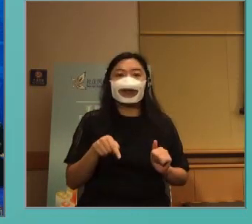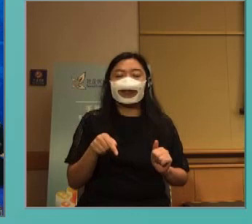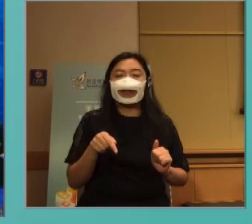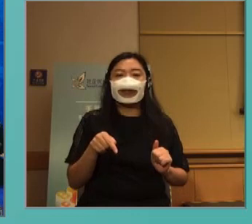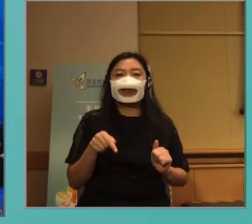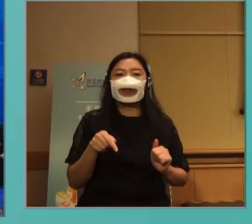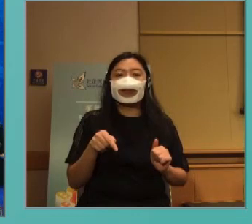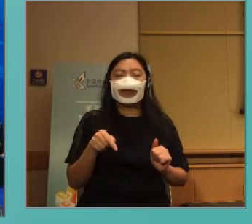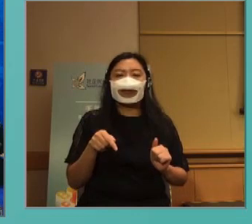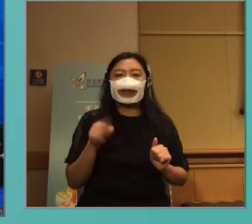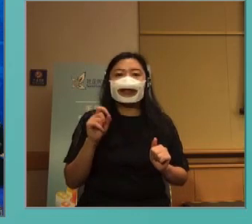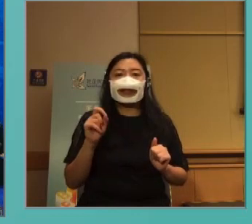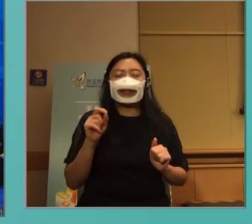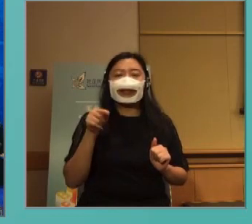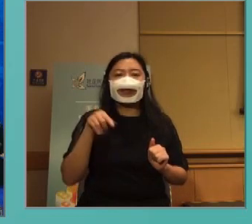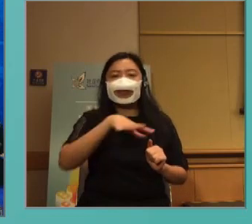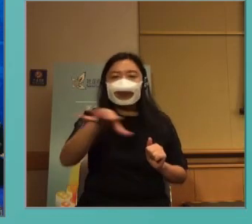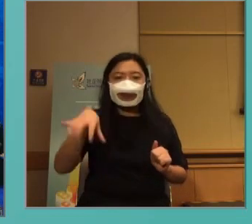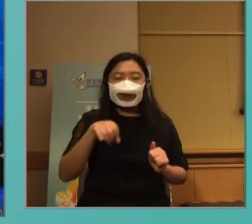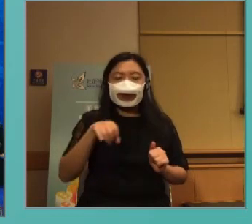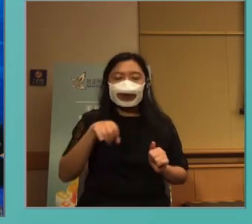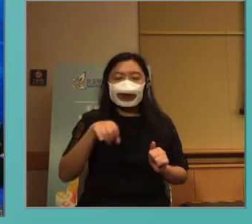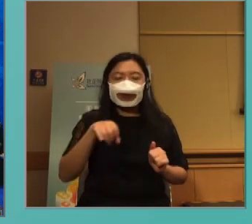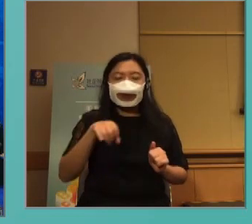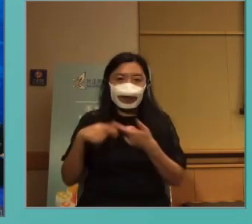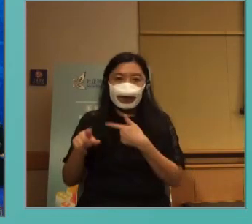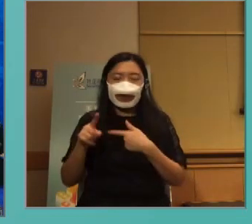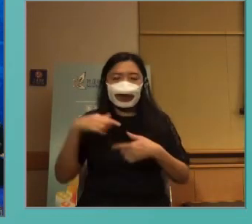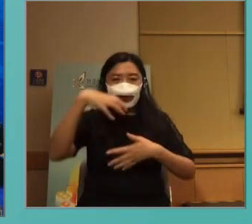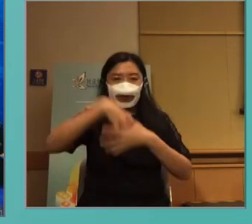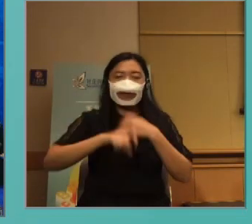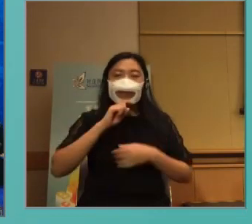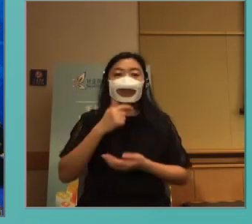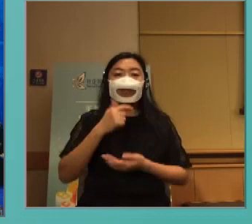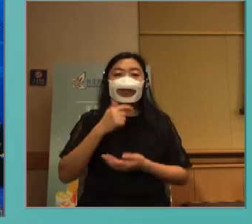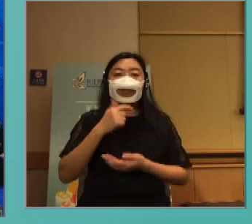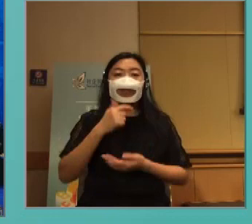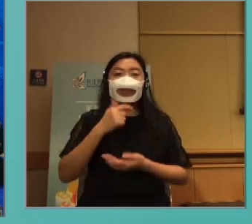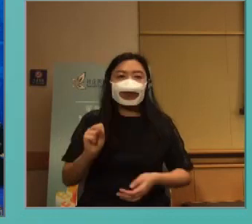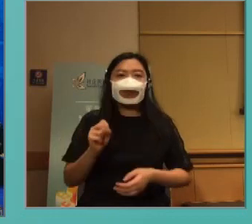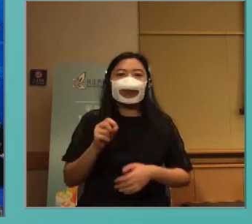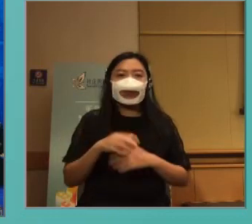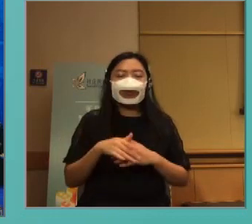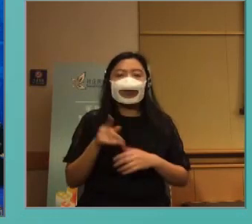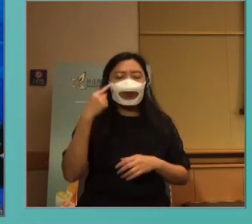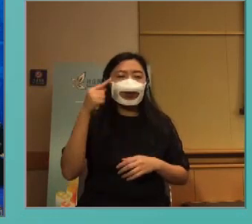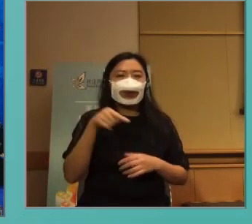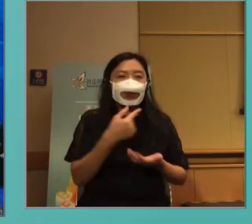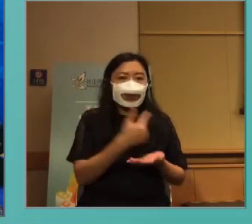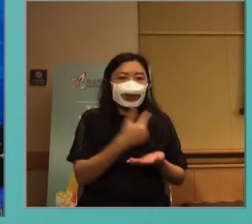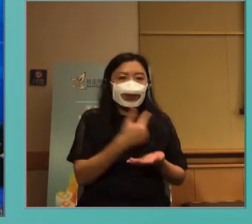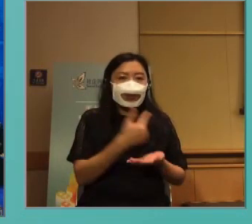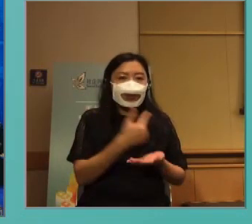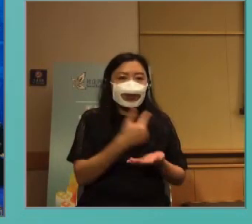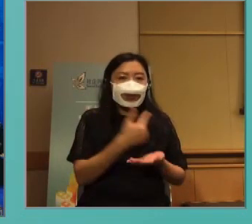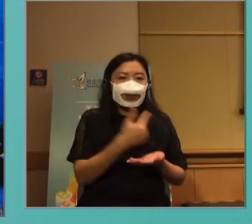value. Then do it. And the third one is utility. Utility is a tricky